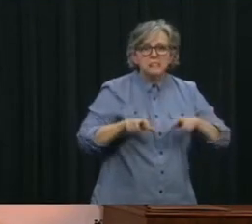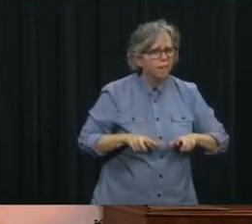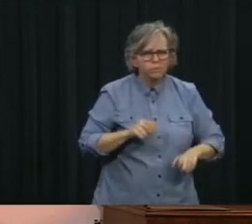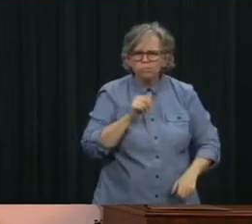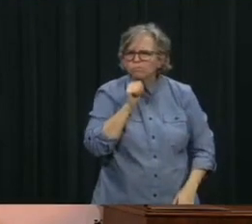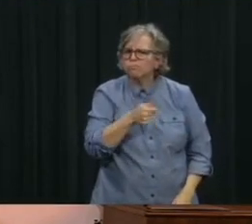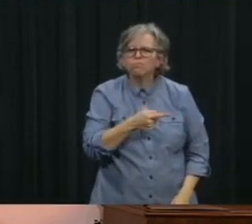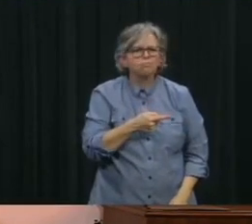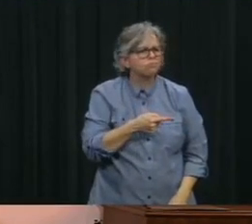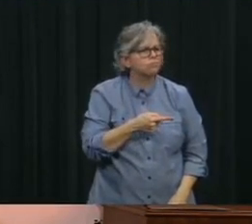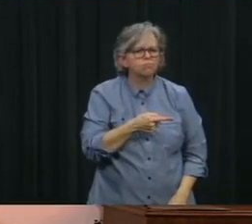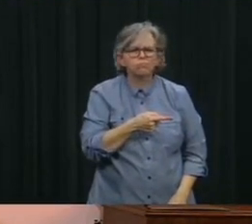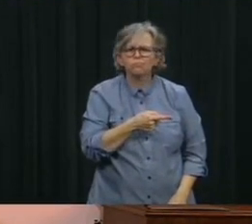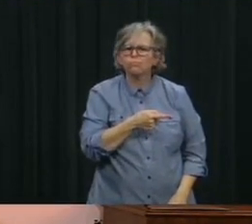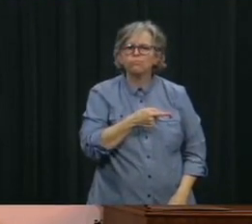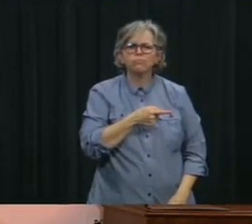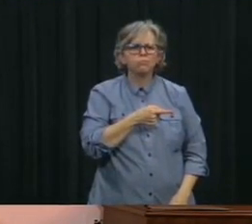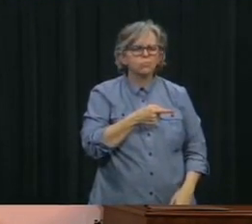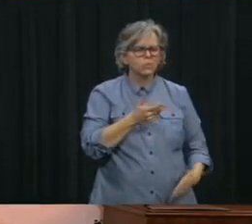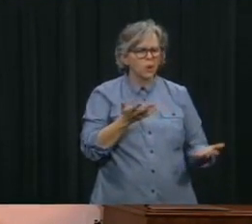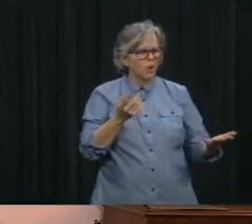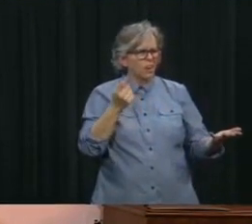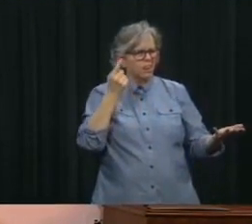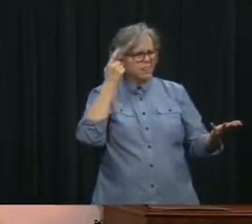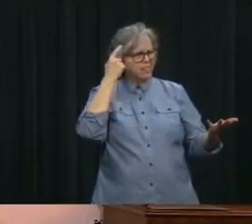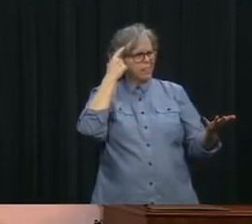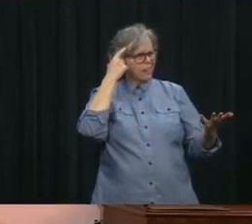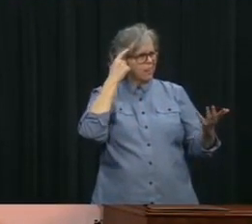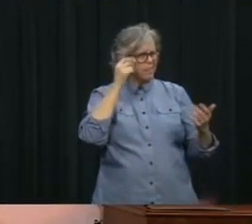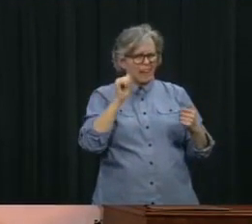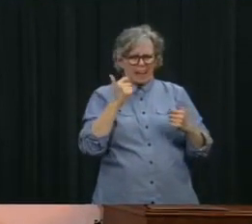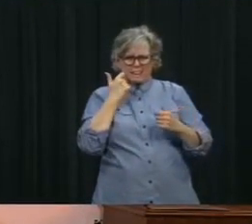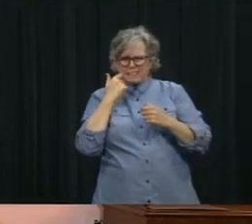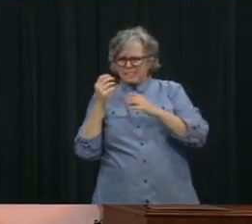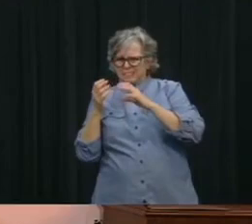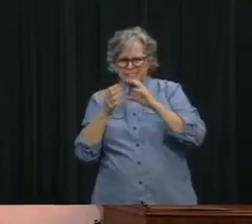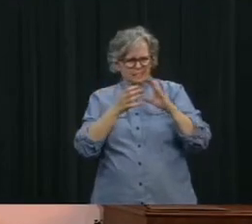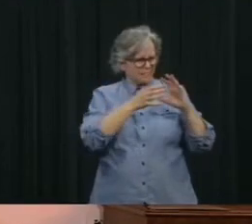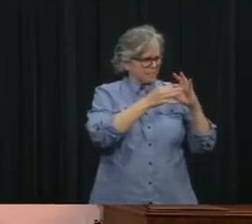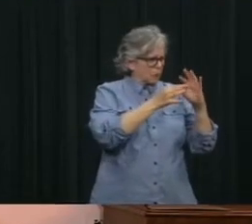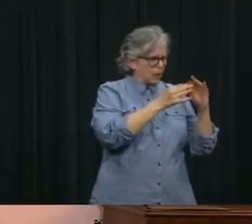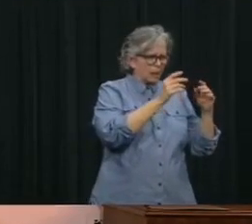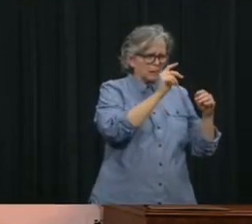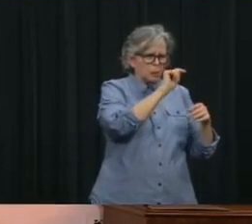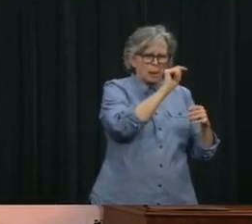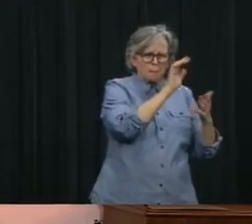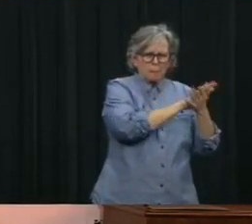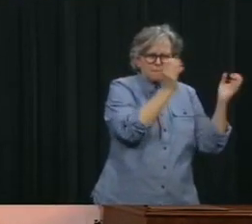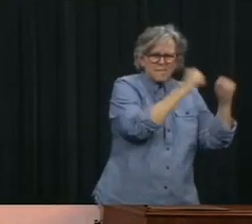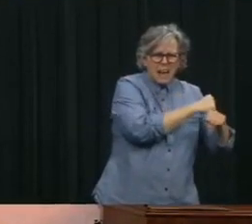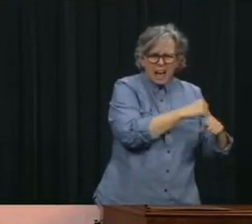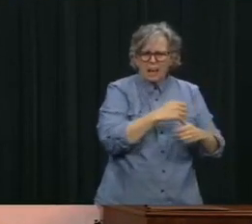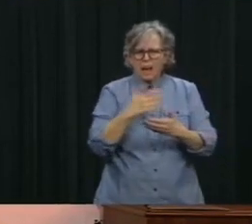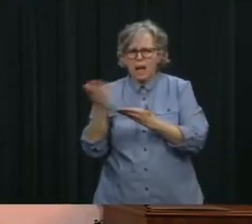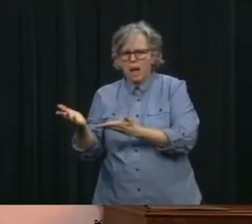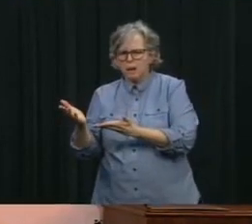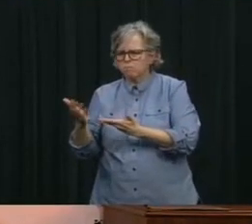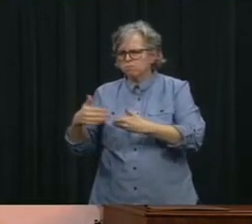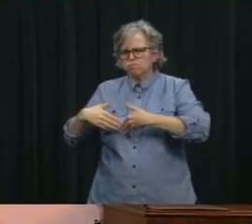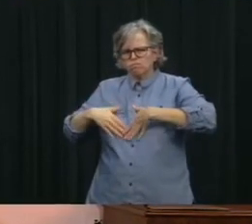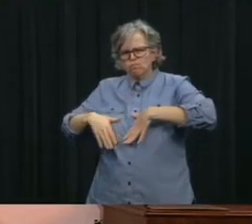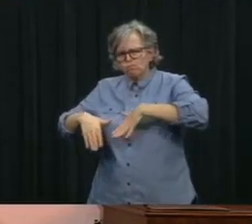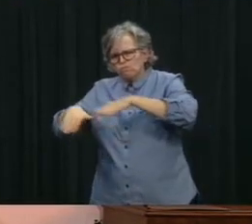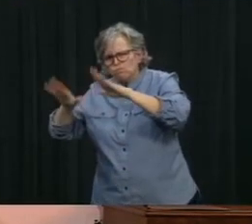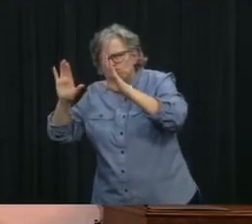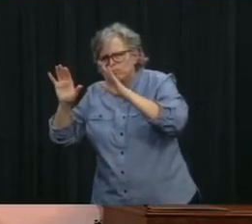I want you to put those two back to back and think about it. Which side of this do you want to be on? Which side of this do you want to be